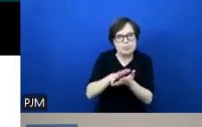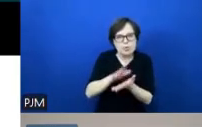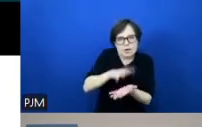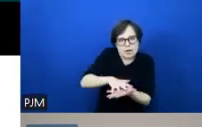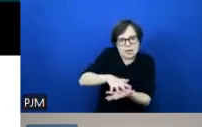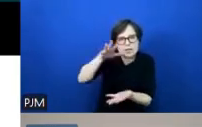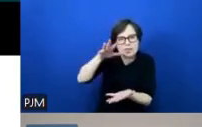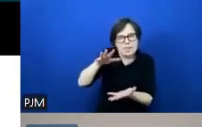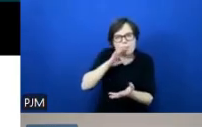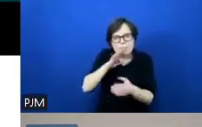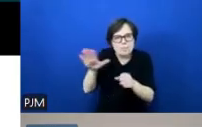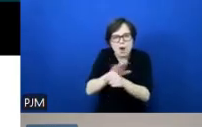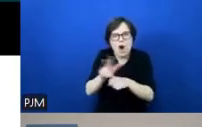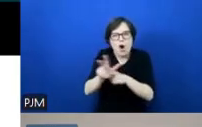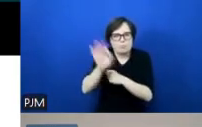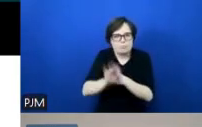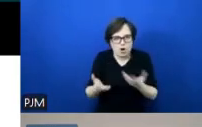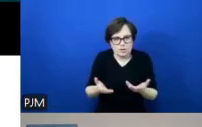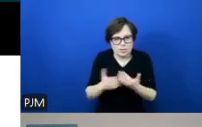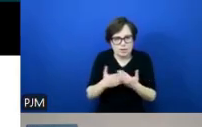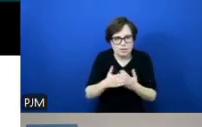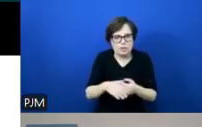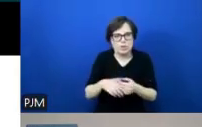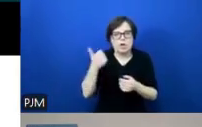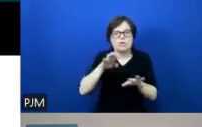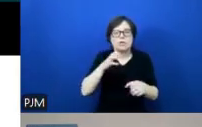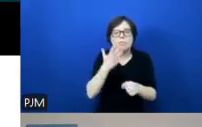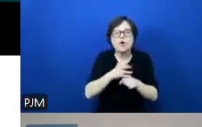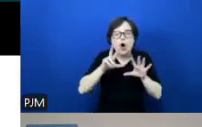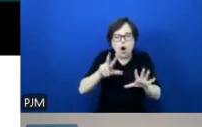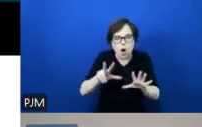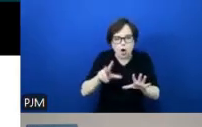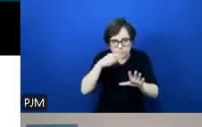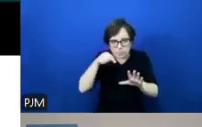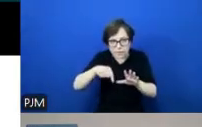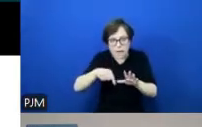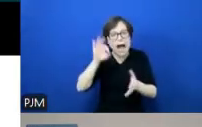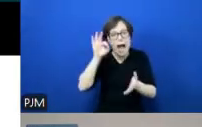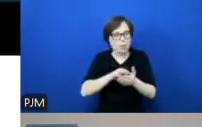75 kilometers was silted up in almost 80%.